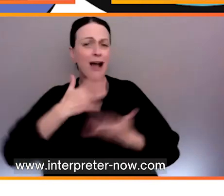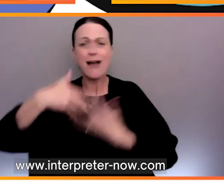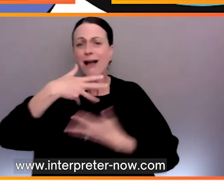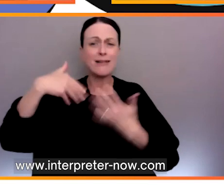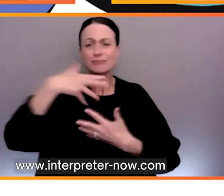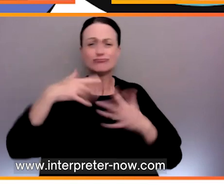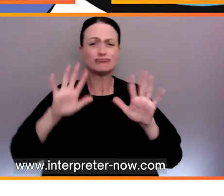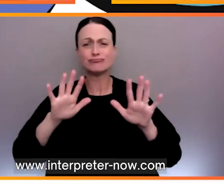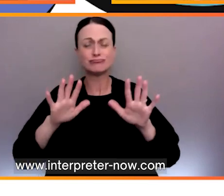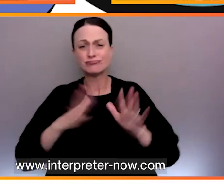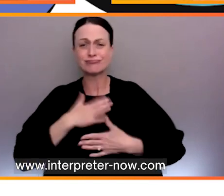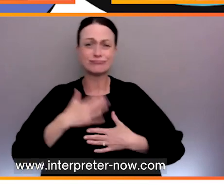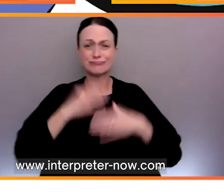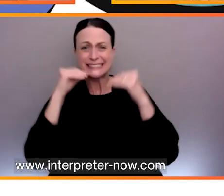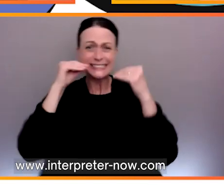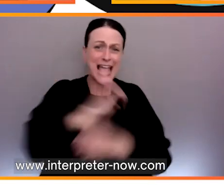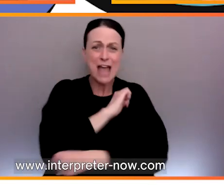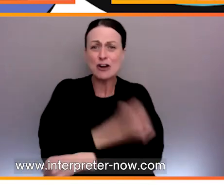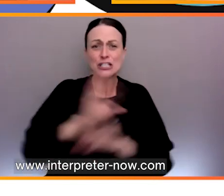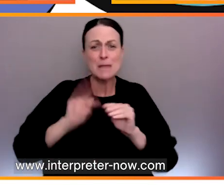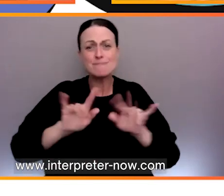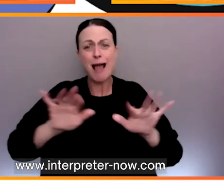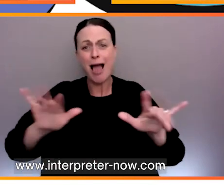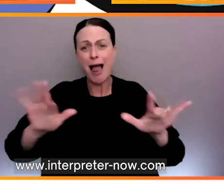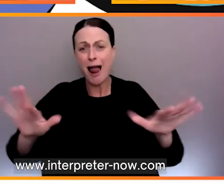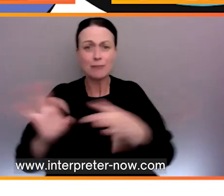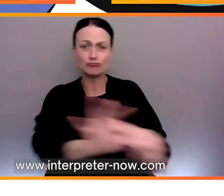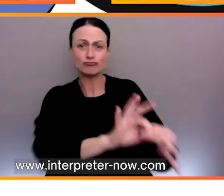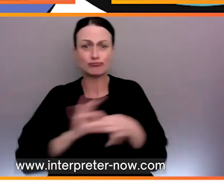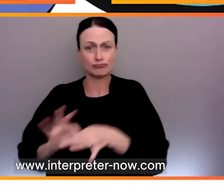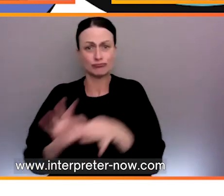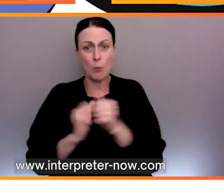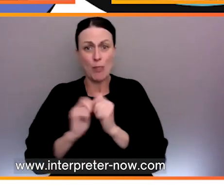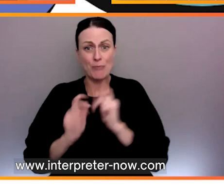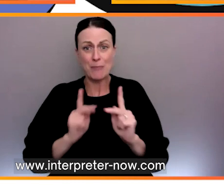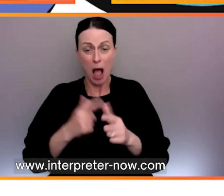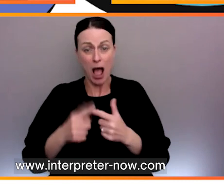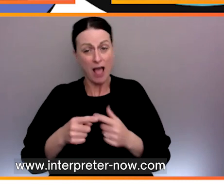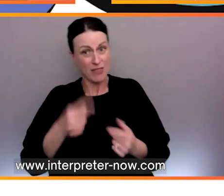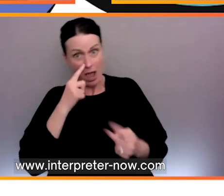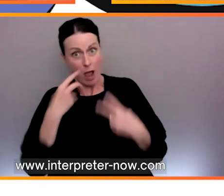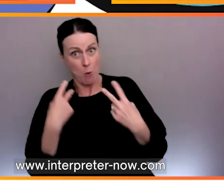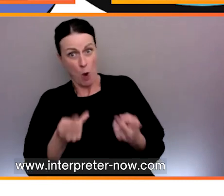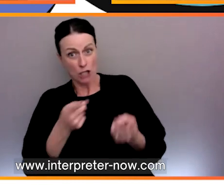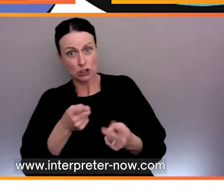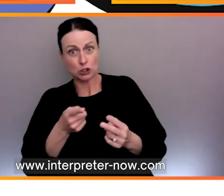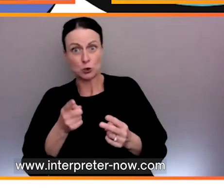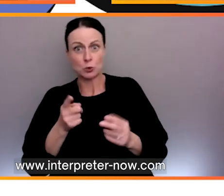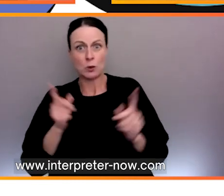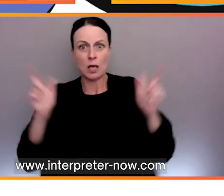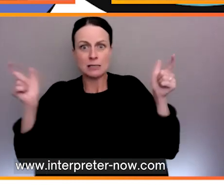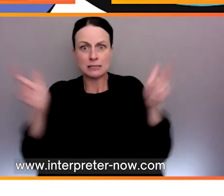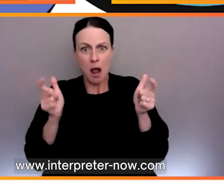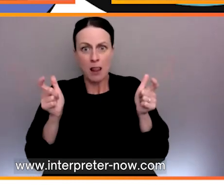then. I remember just feeling so seen. And even though it was, after